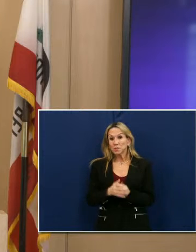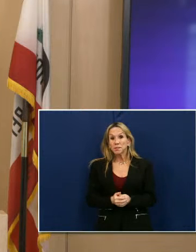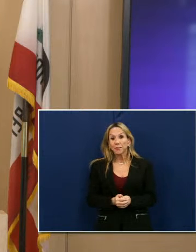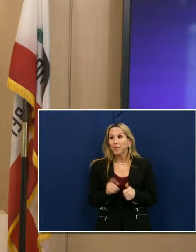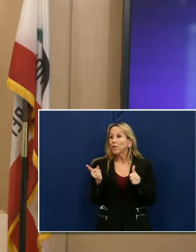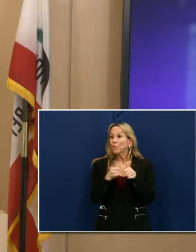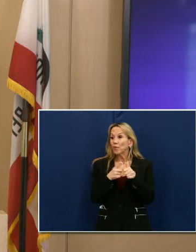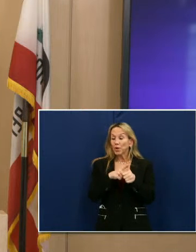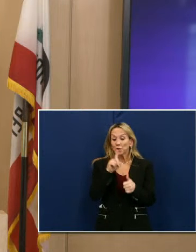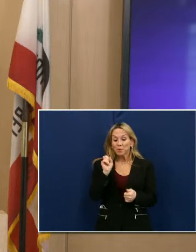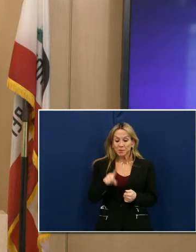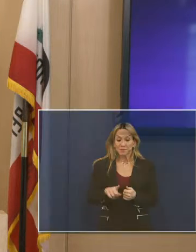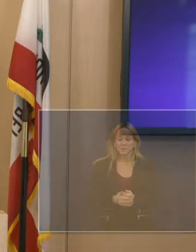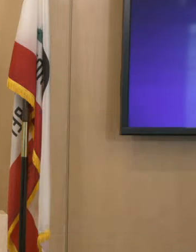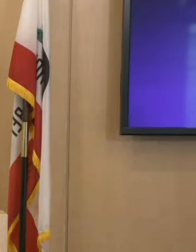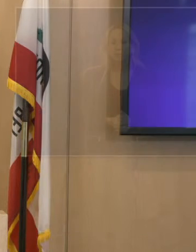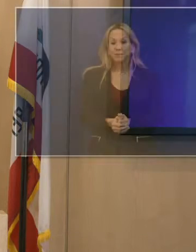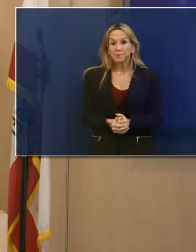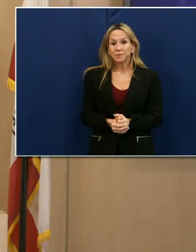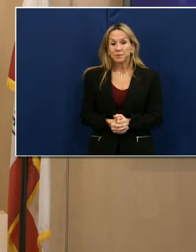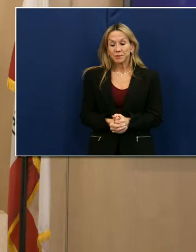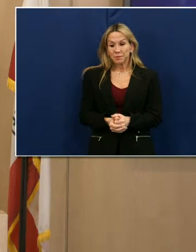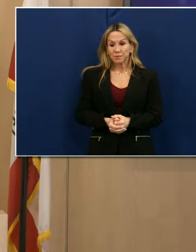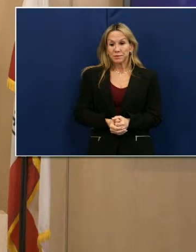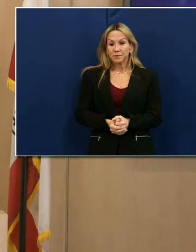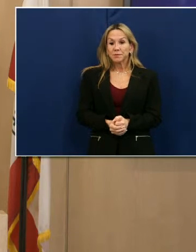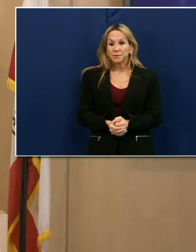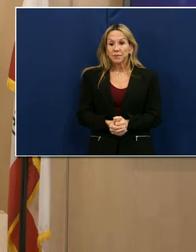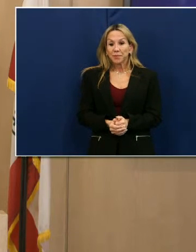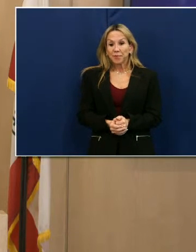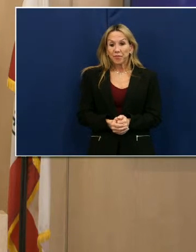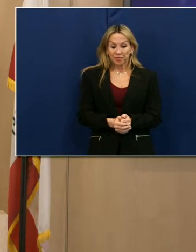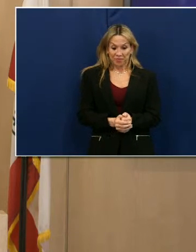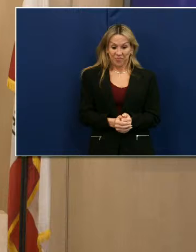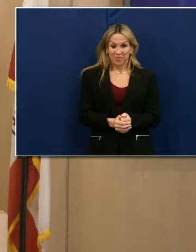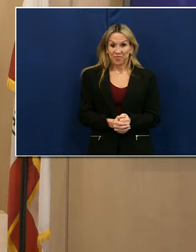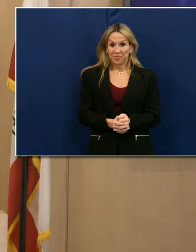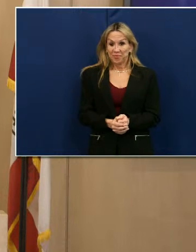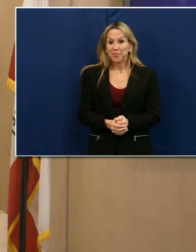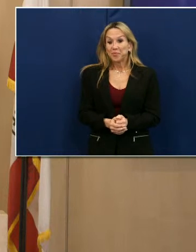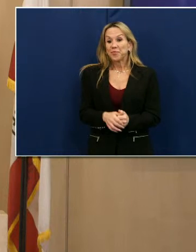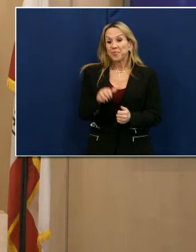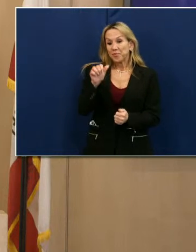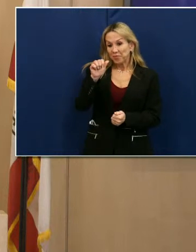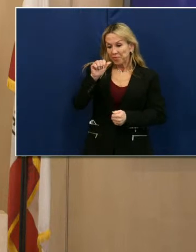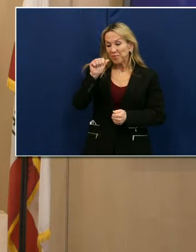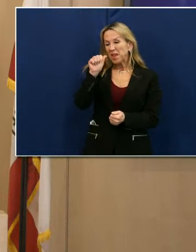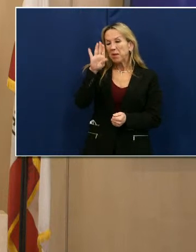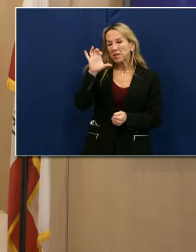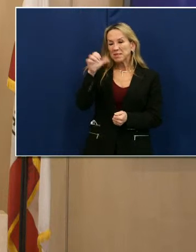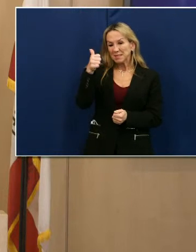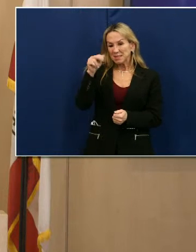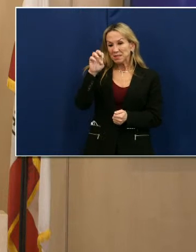one. First one is from Mimi Alcala with ABC 10 News.